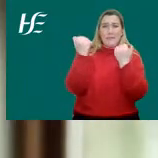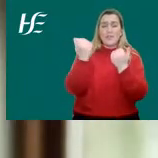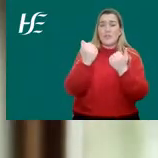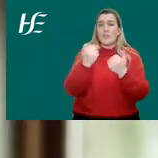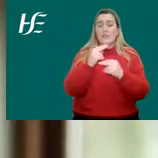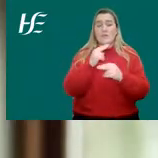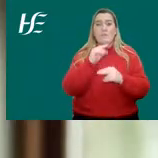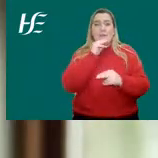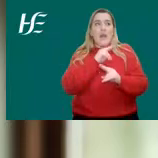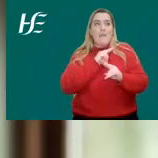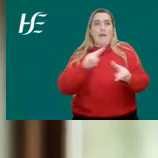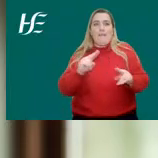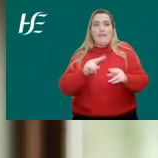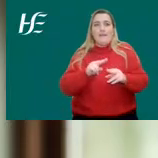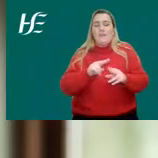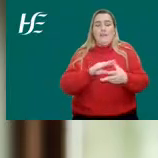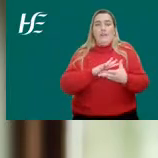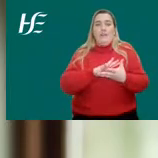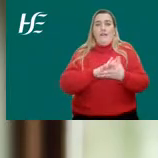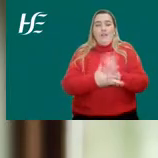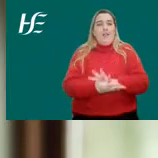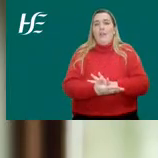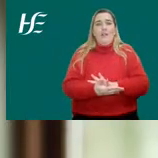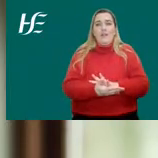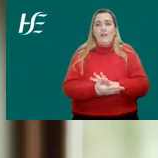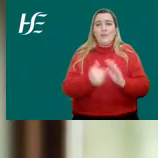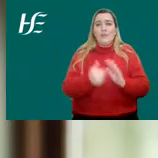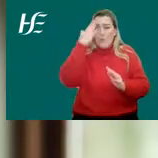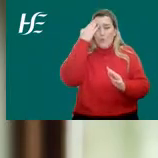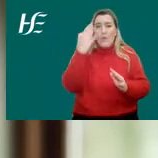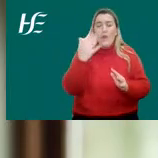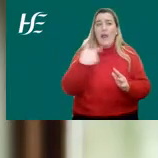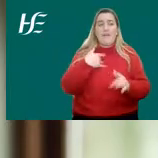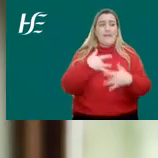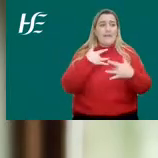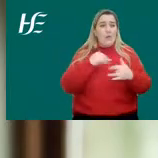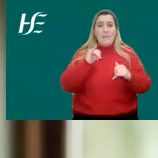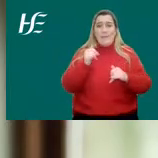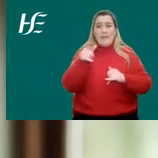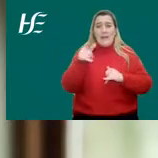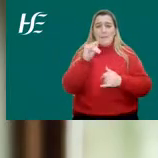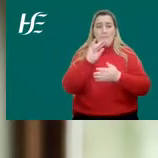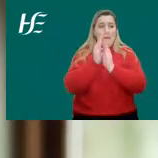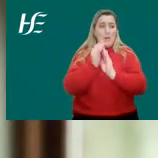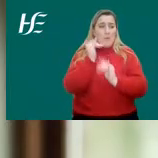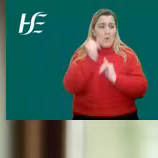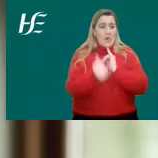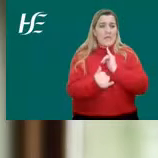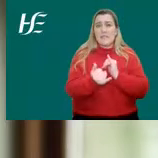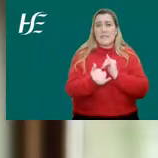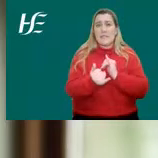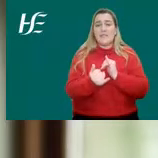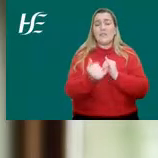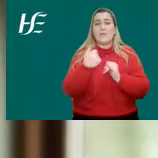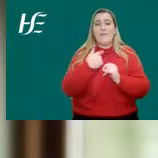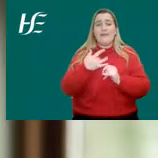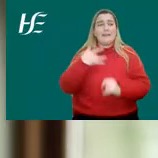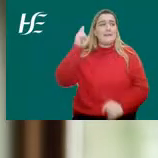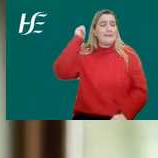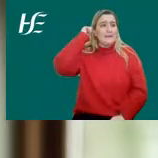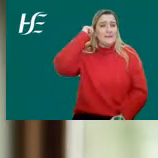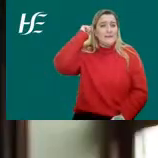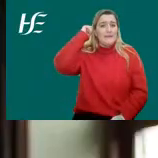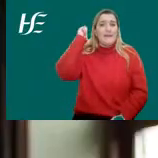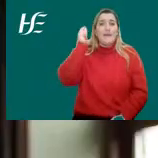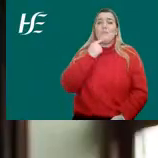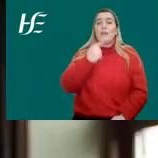know, I was glad to know that things weren't going to get worse, because I think that's always at the back of our minds, are things going to get worse? So I feel a lot more confident because